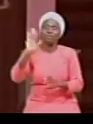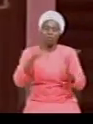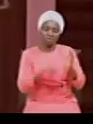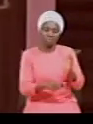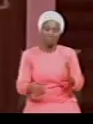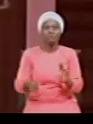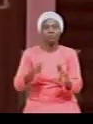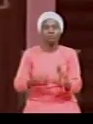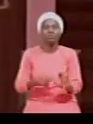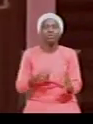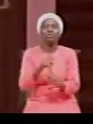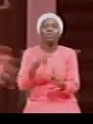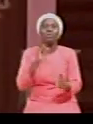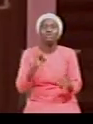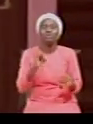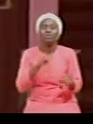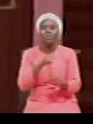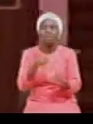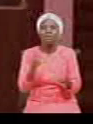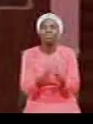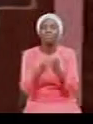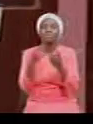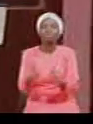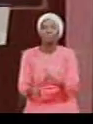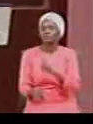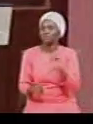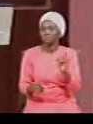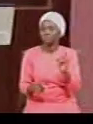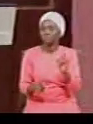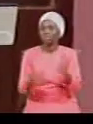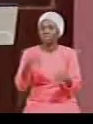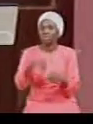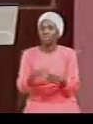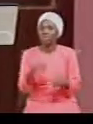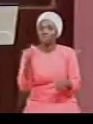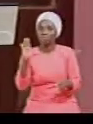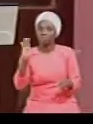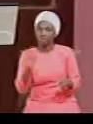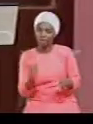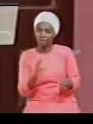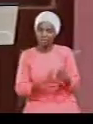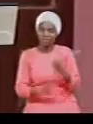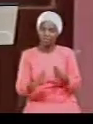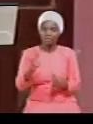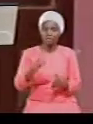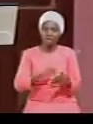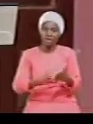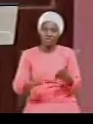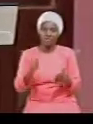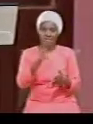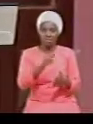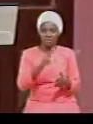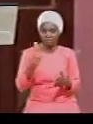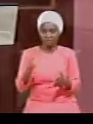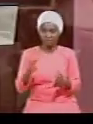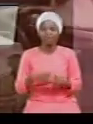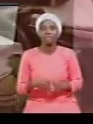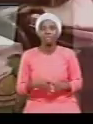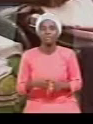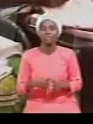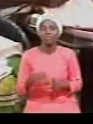When did that take place? Look at Acts chapter 2, verse 34.